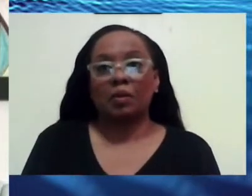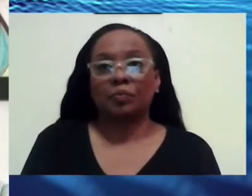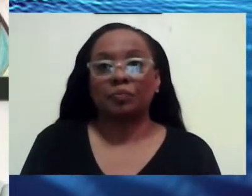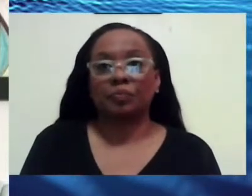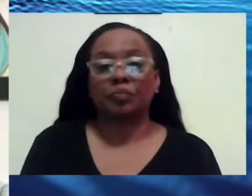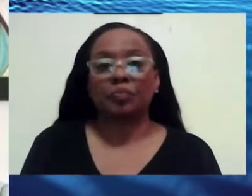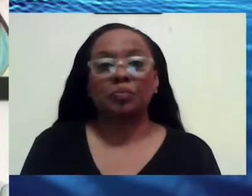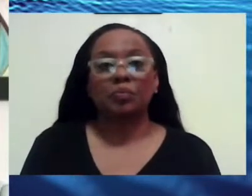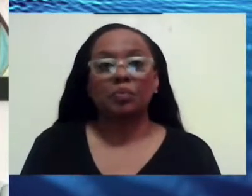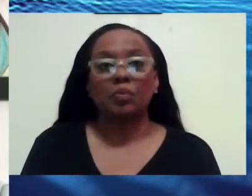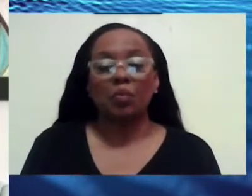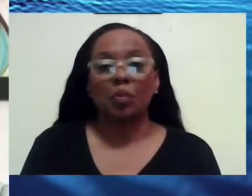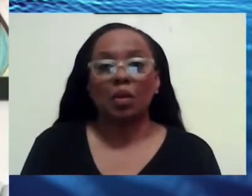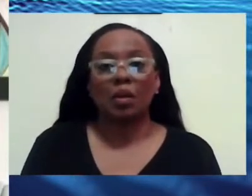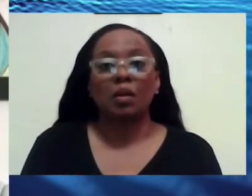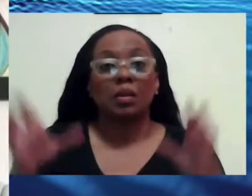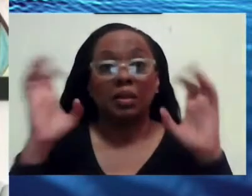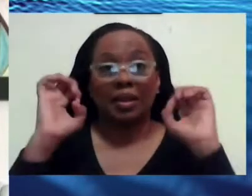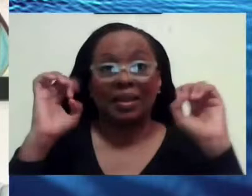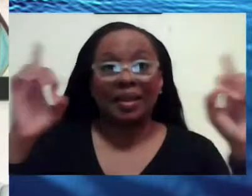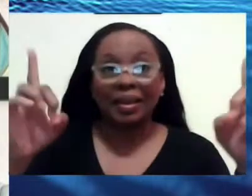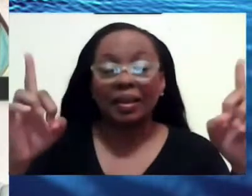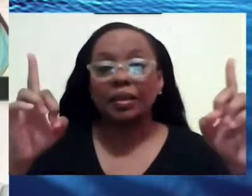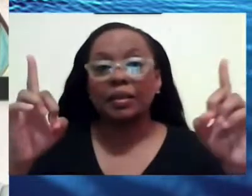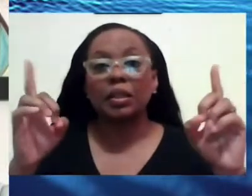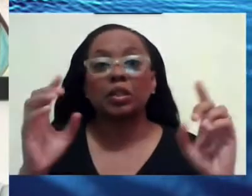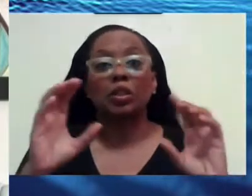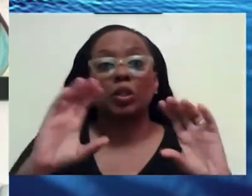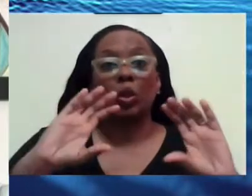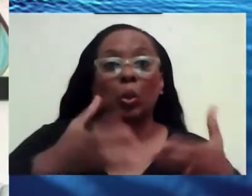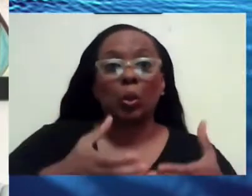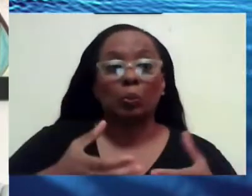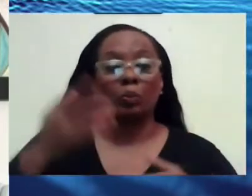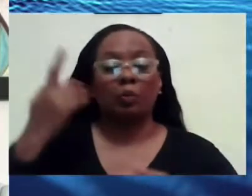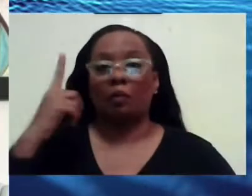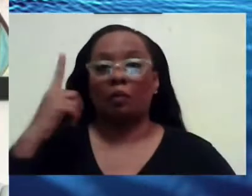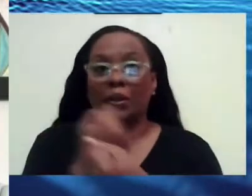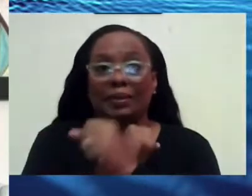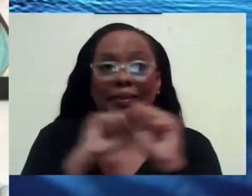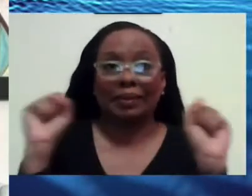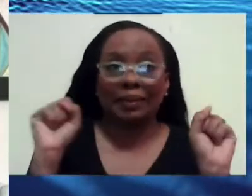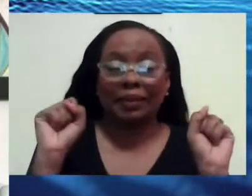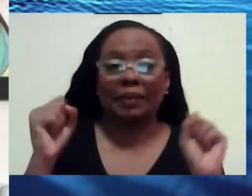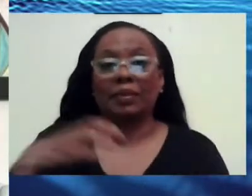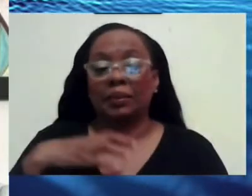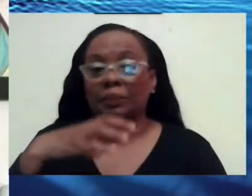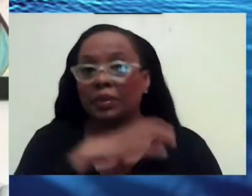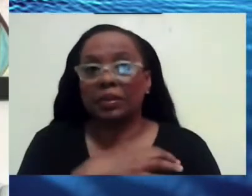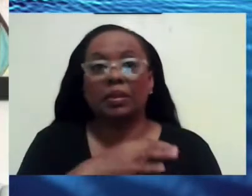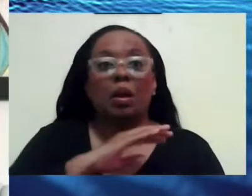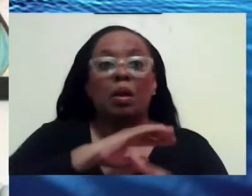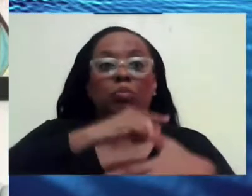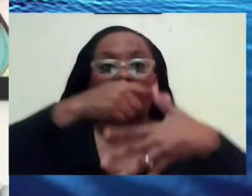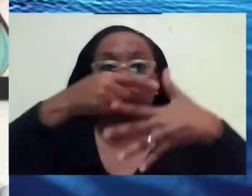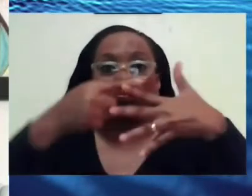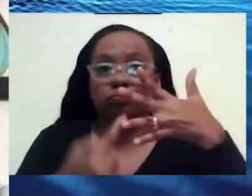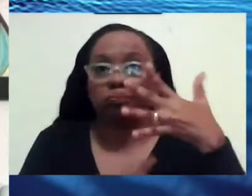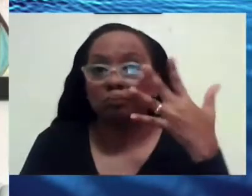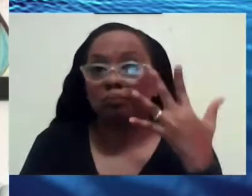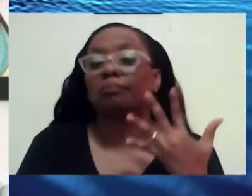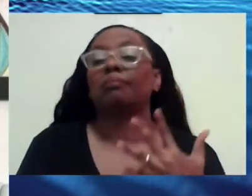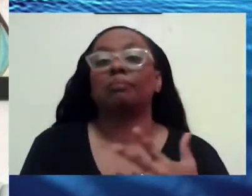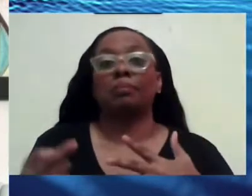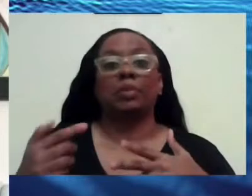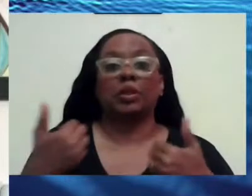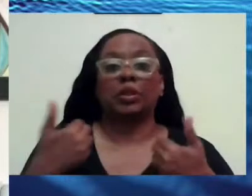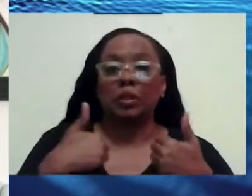Unit, or principals, education officers, health and safety committees, all of the ancillary staffs have all been busy assessing the readiness of the